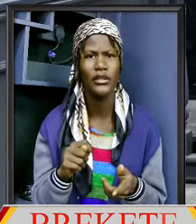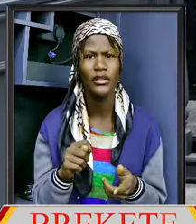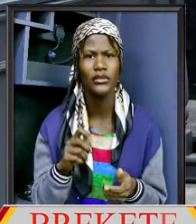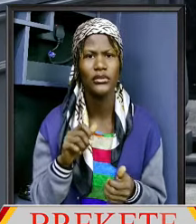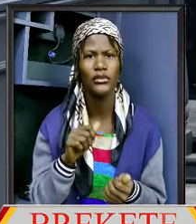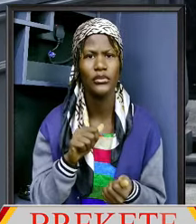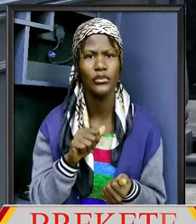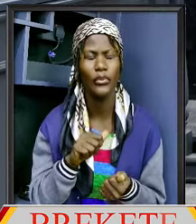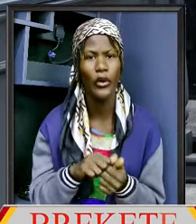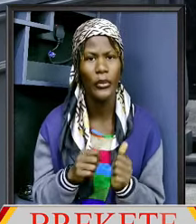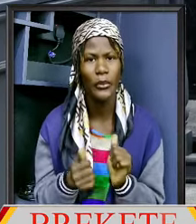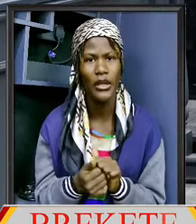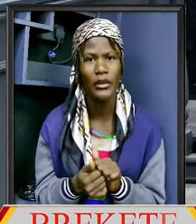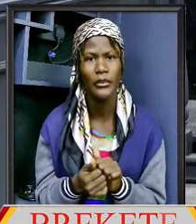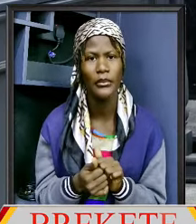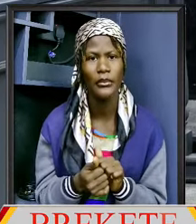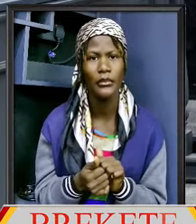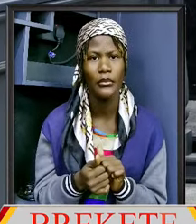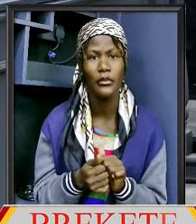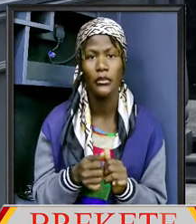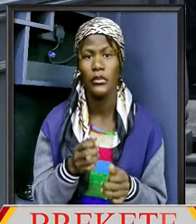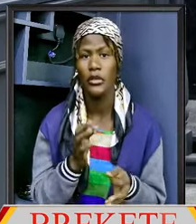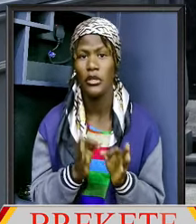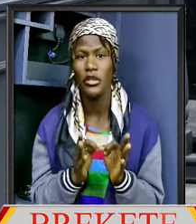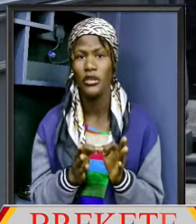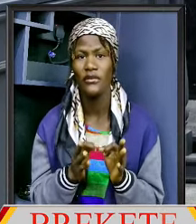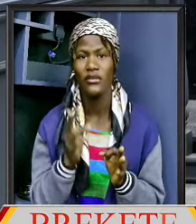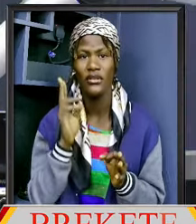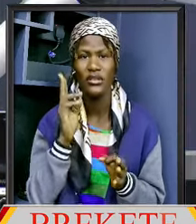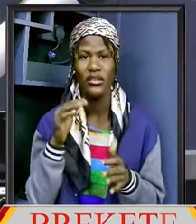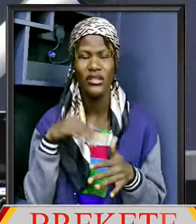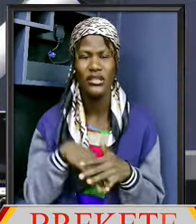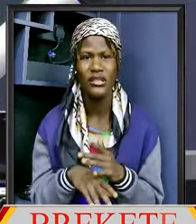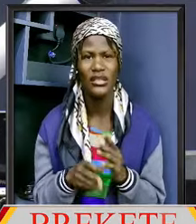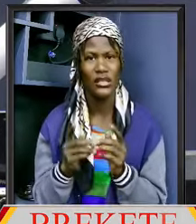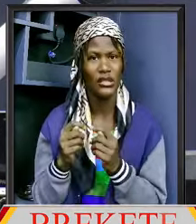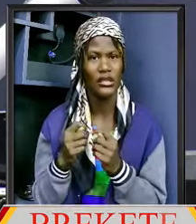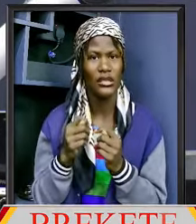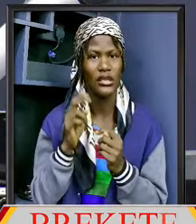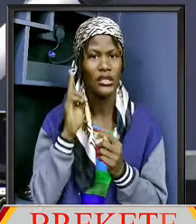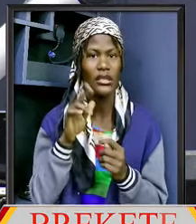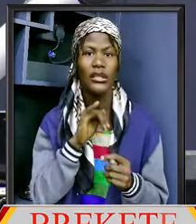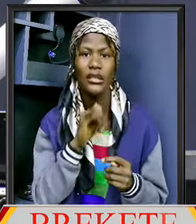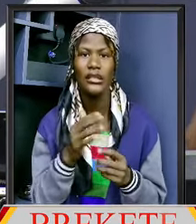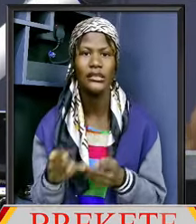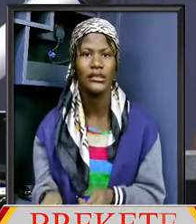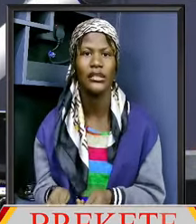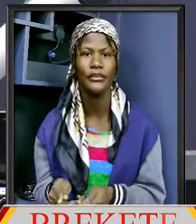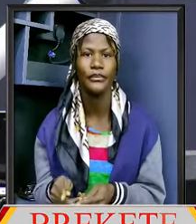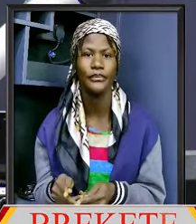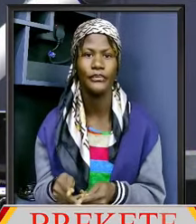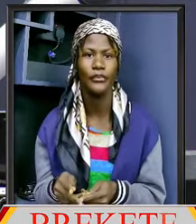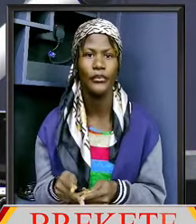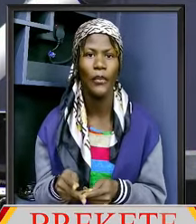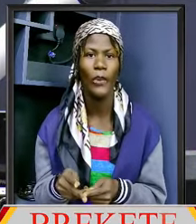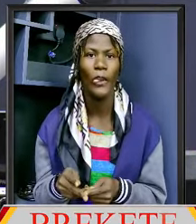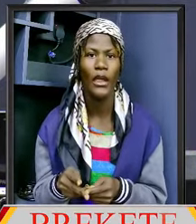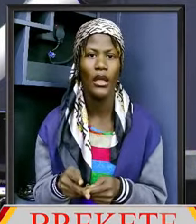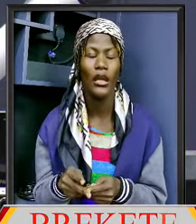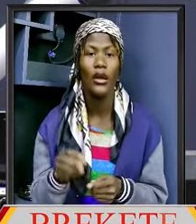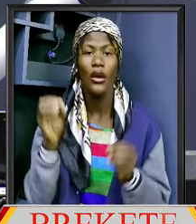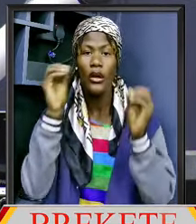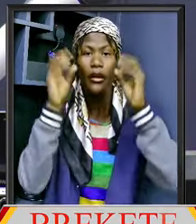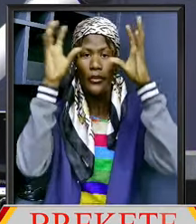You go day there, we jam. Even if in the sink, he go day there. Now waiting him they do for these people life. Ordinary president, if he see